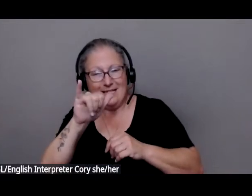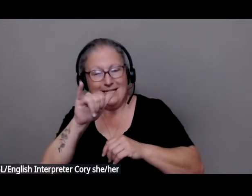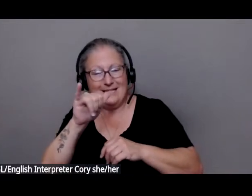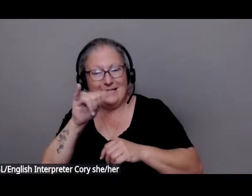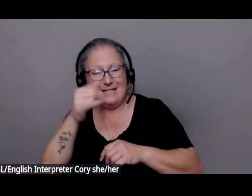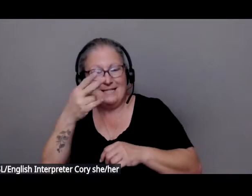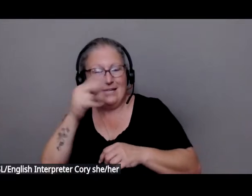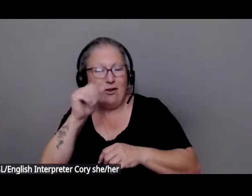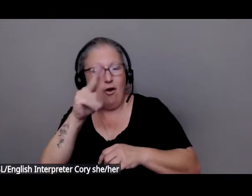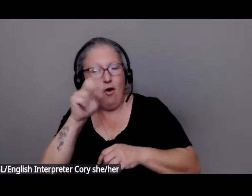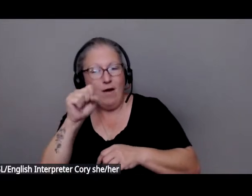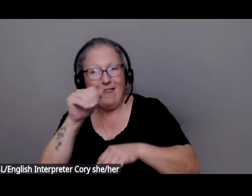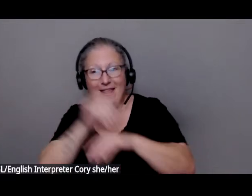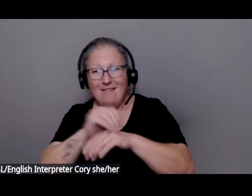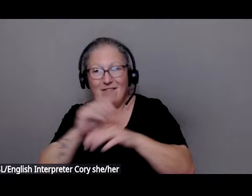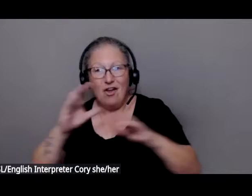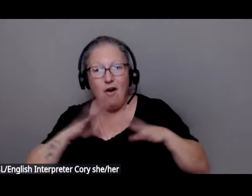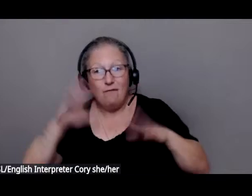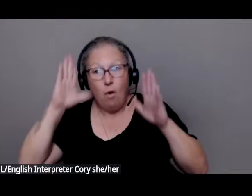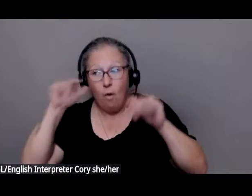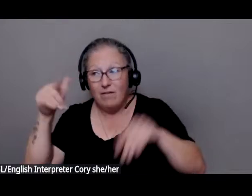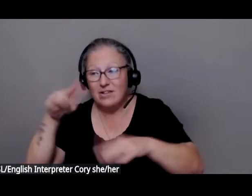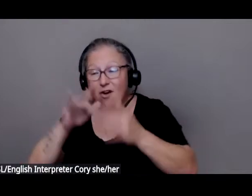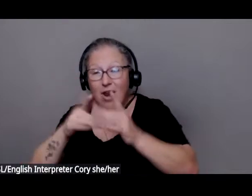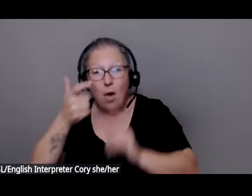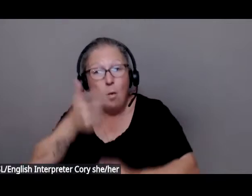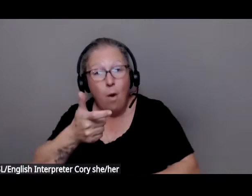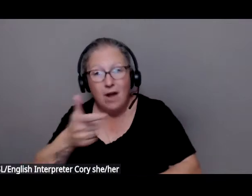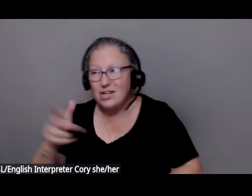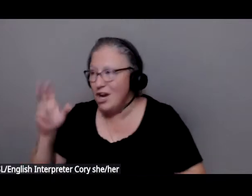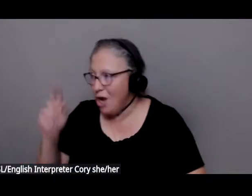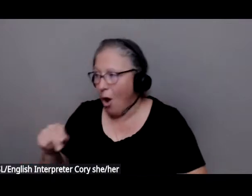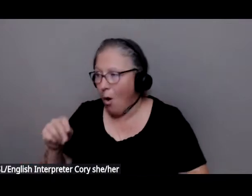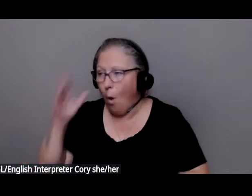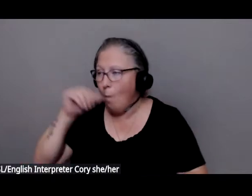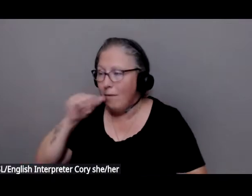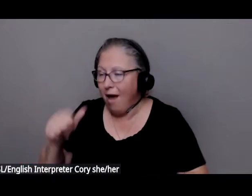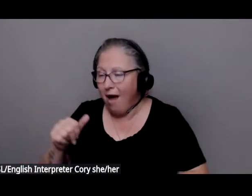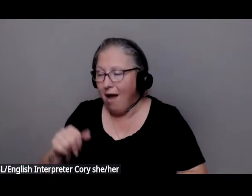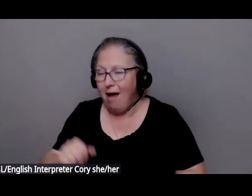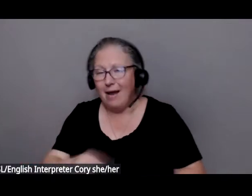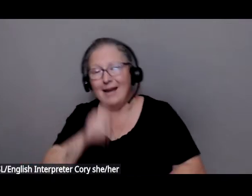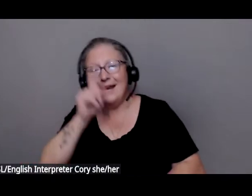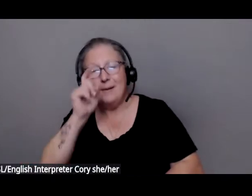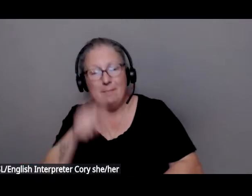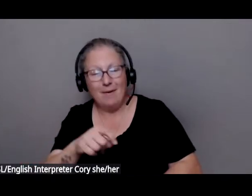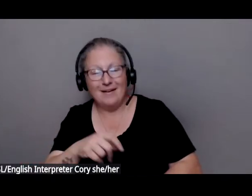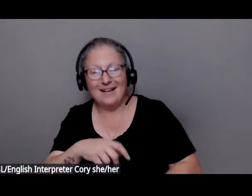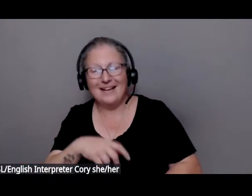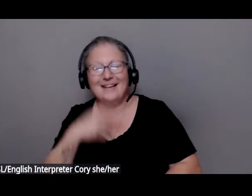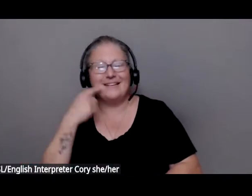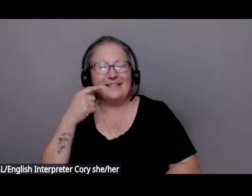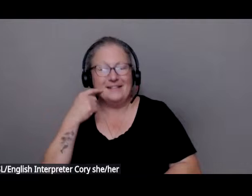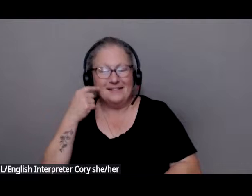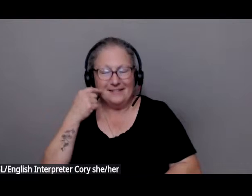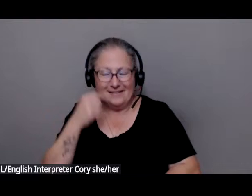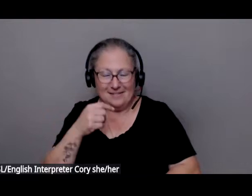off. I did. Hopefully he's online watching No, this show. I hope not. It must.